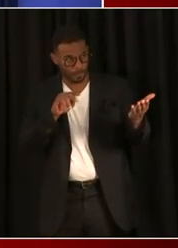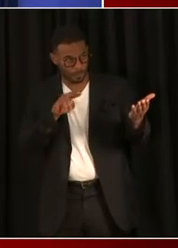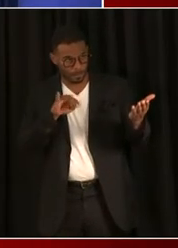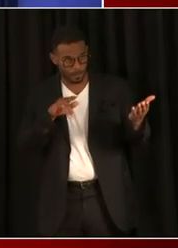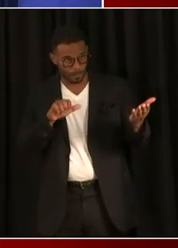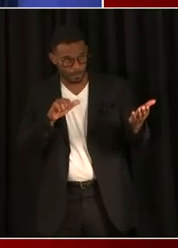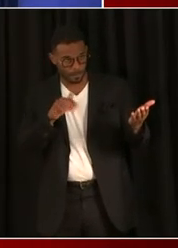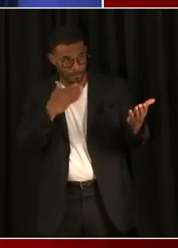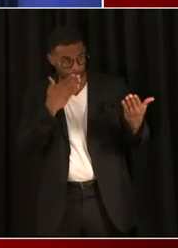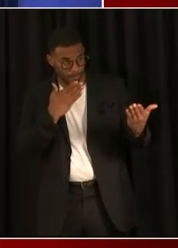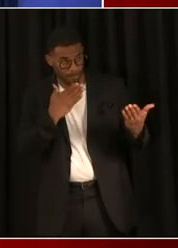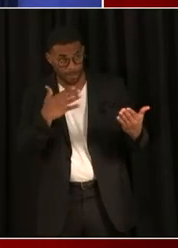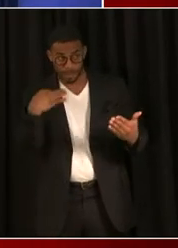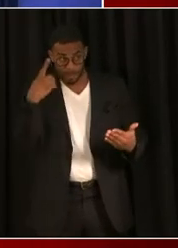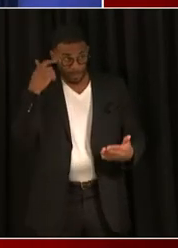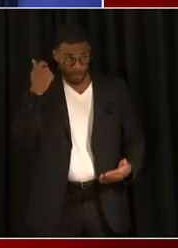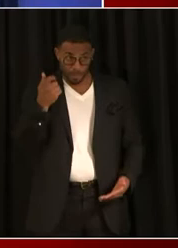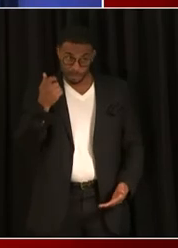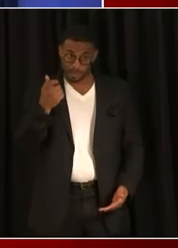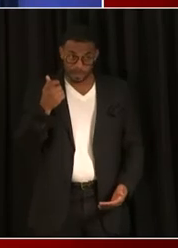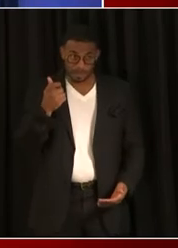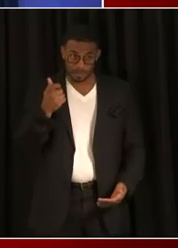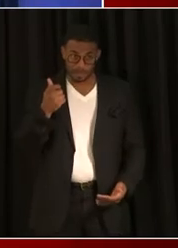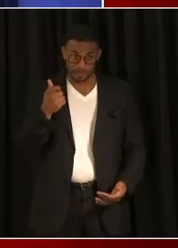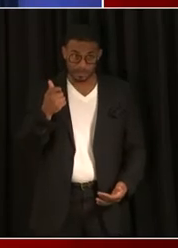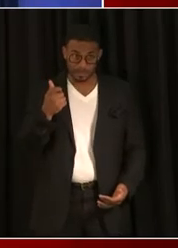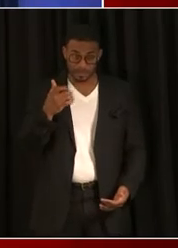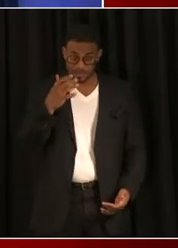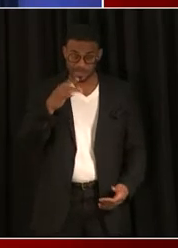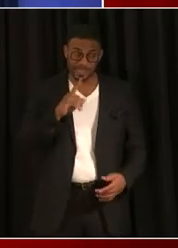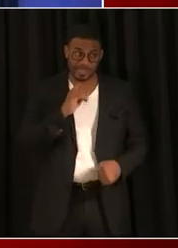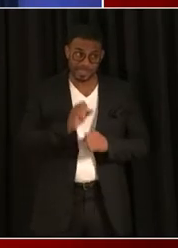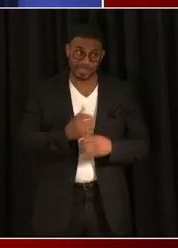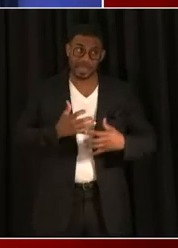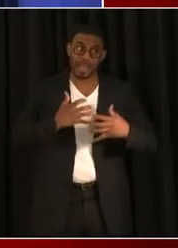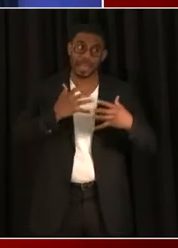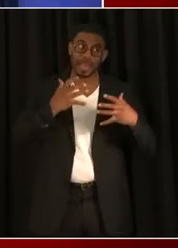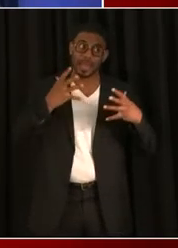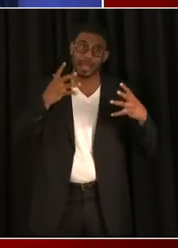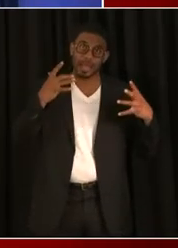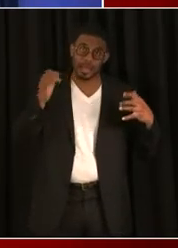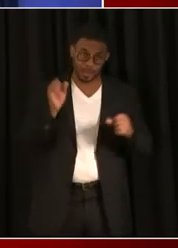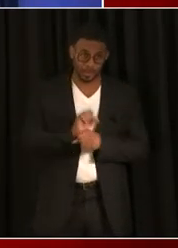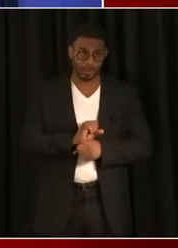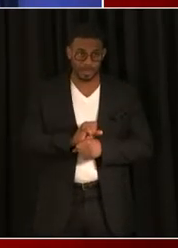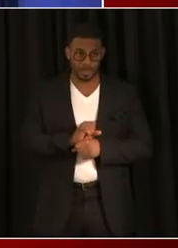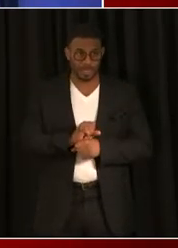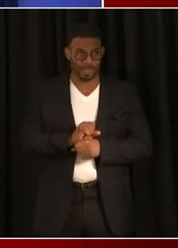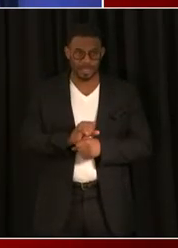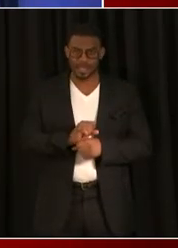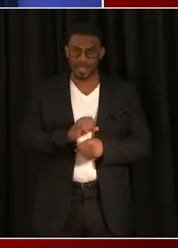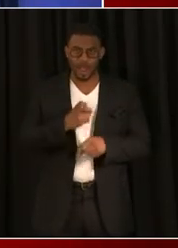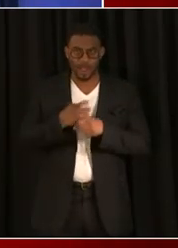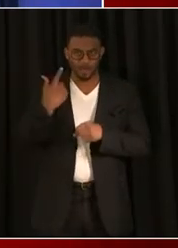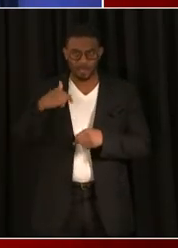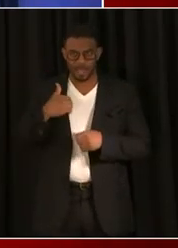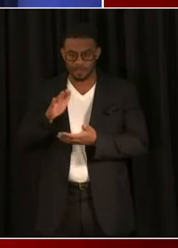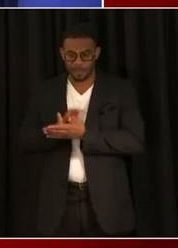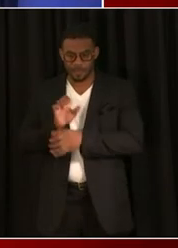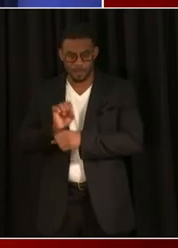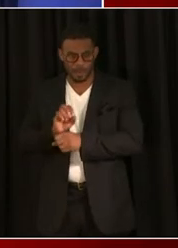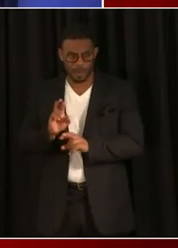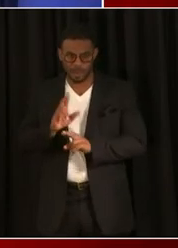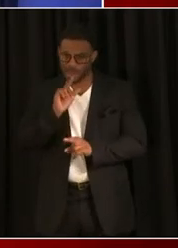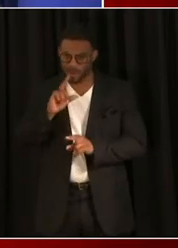said, applying for grants is having the paperwork ready, but